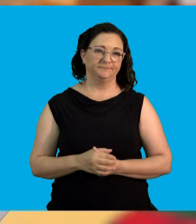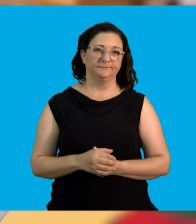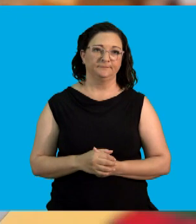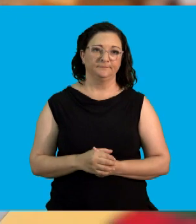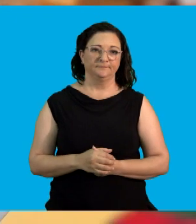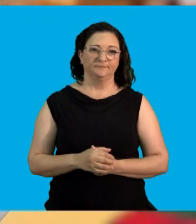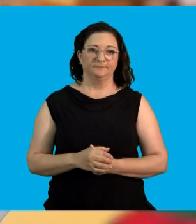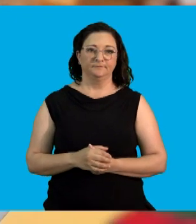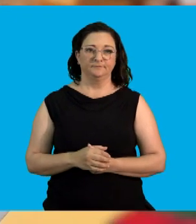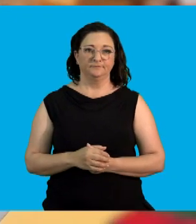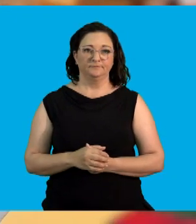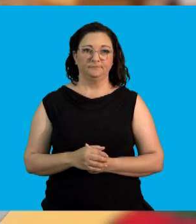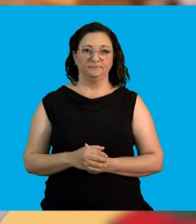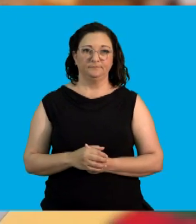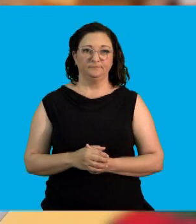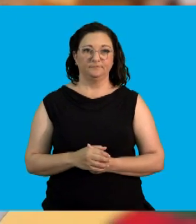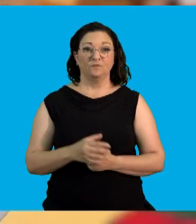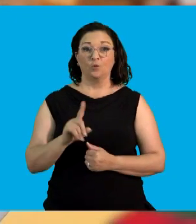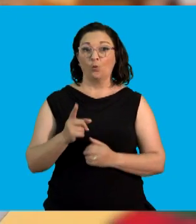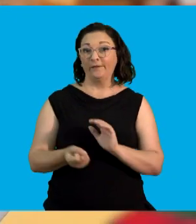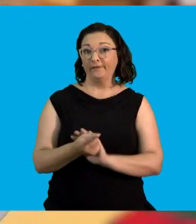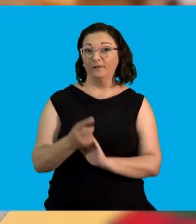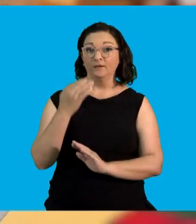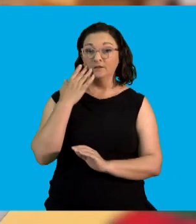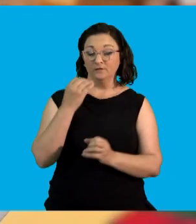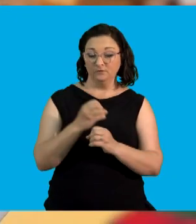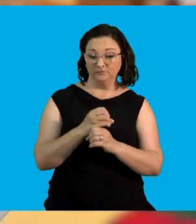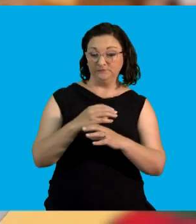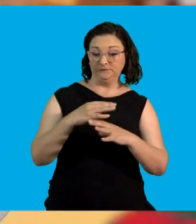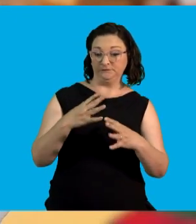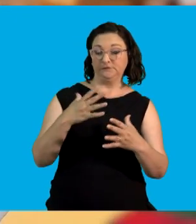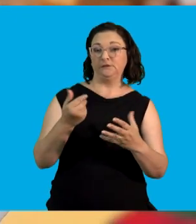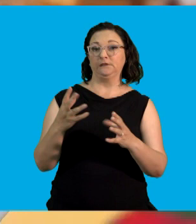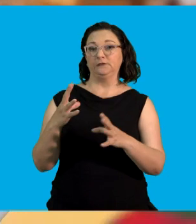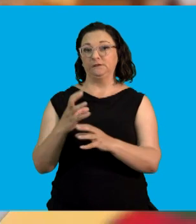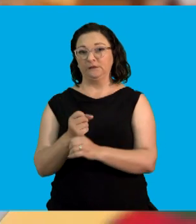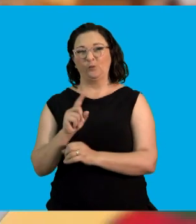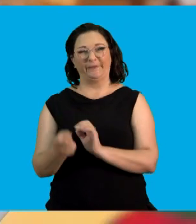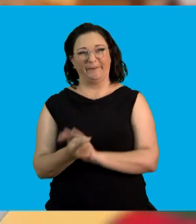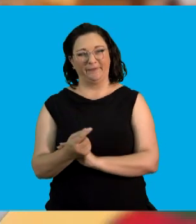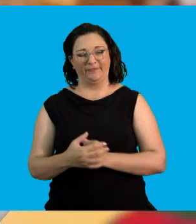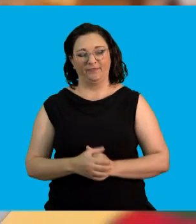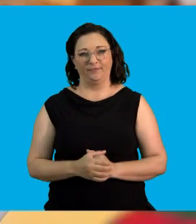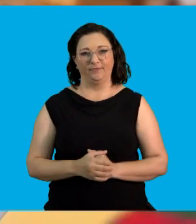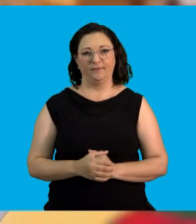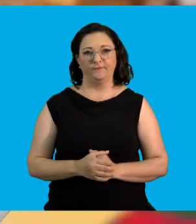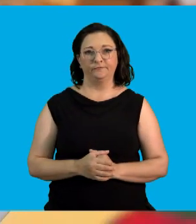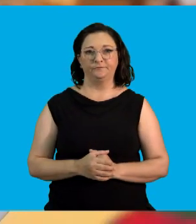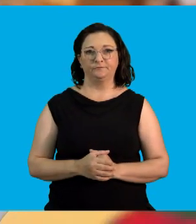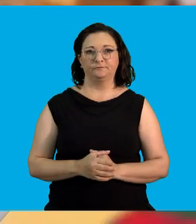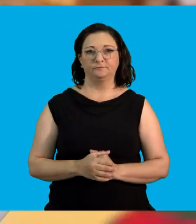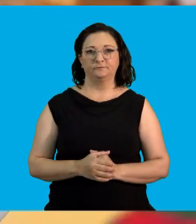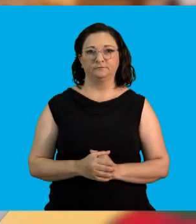What happens when a substance expands, and also what happens when the substance contracts. So